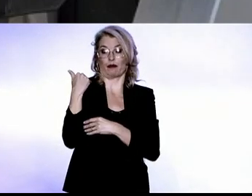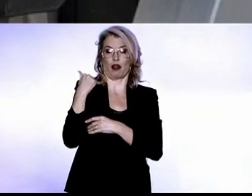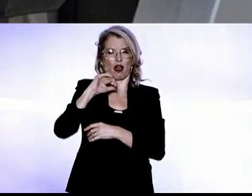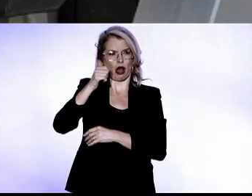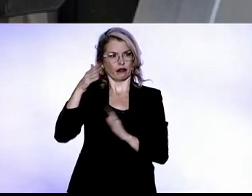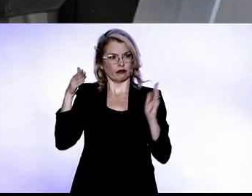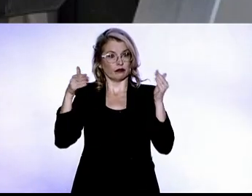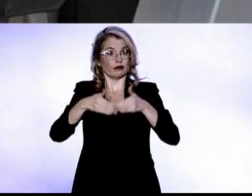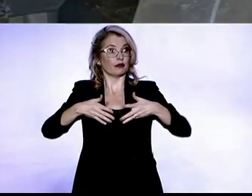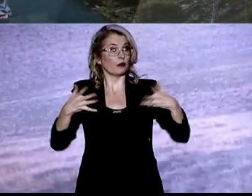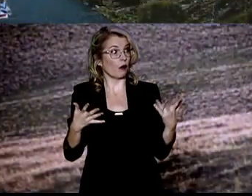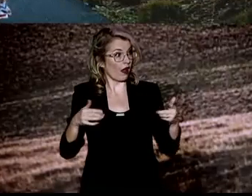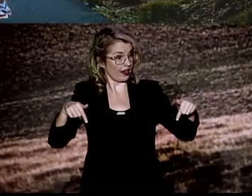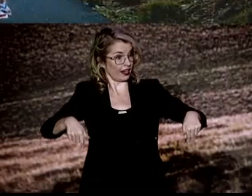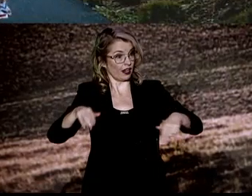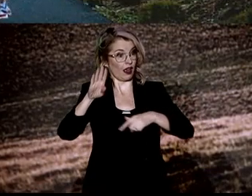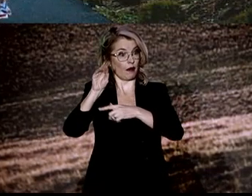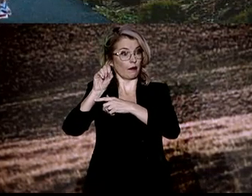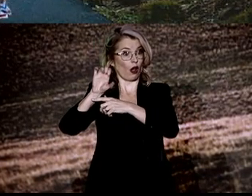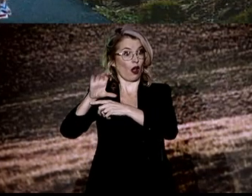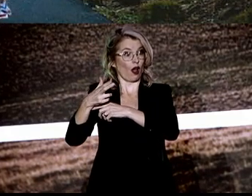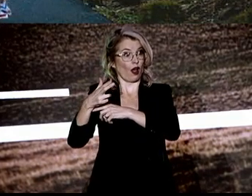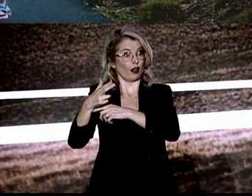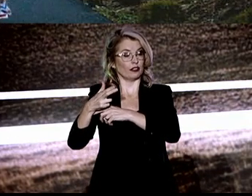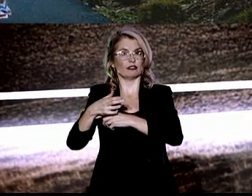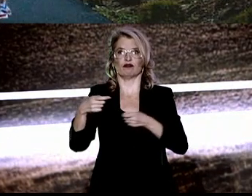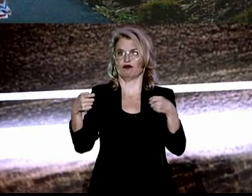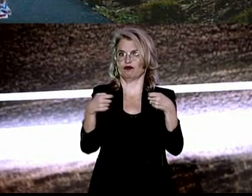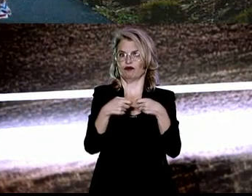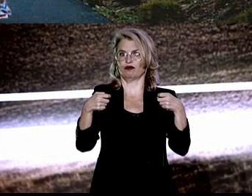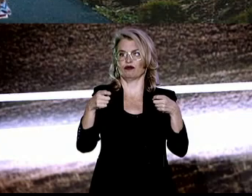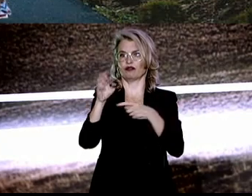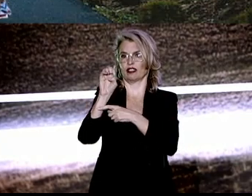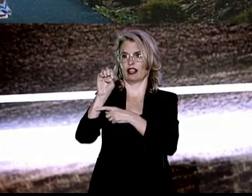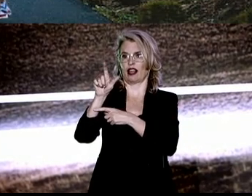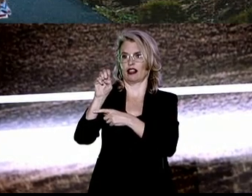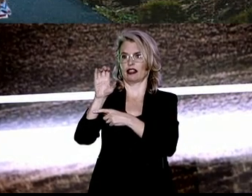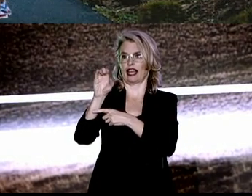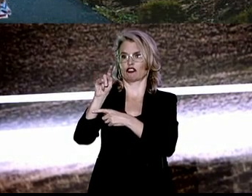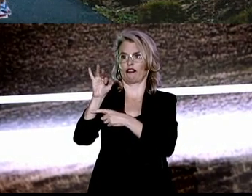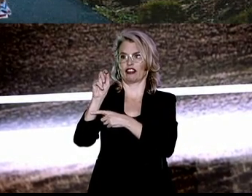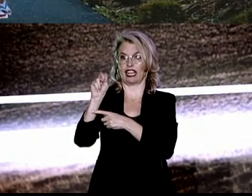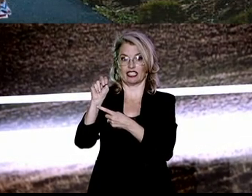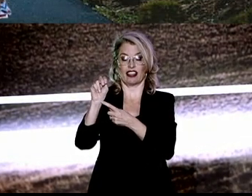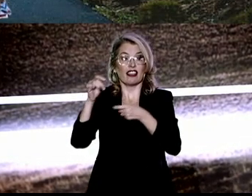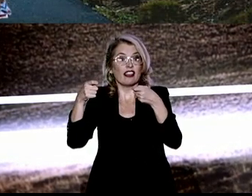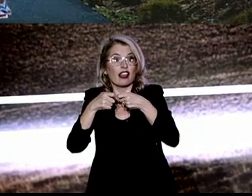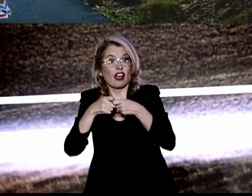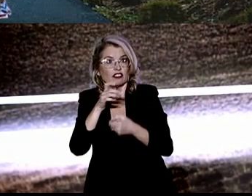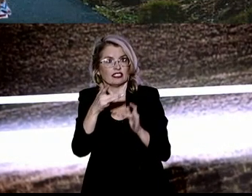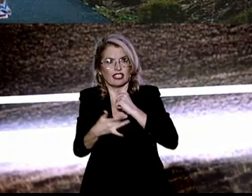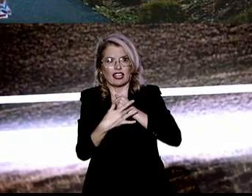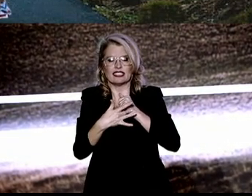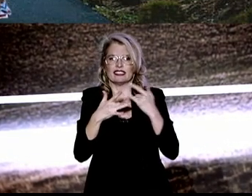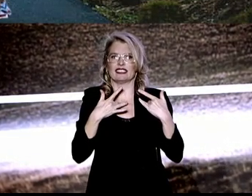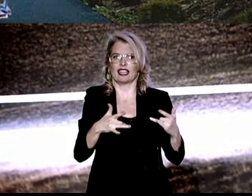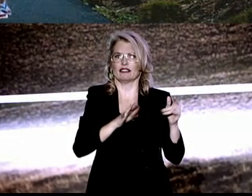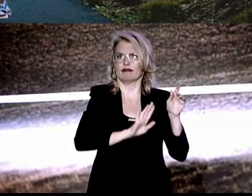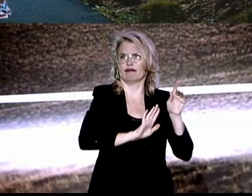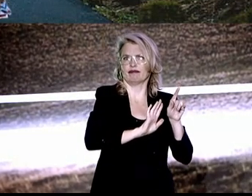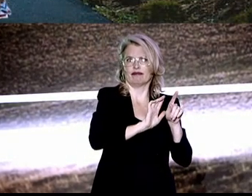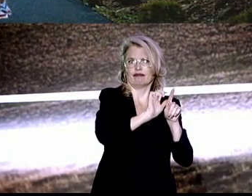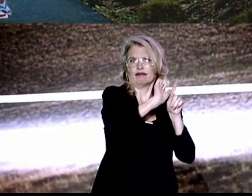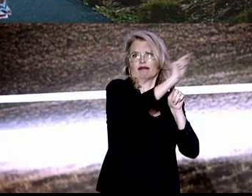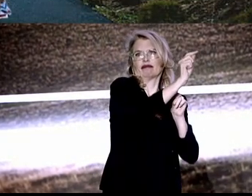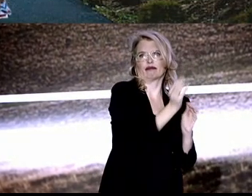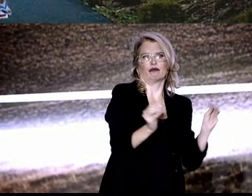of our activities here is electrification. Electric technologies are often far more efficient